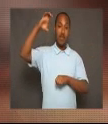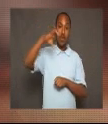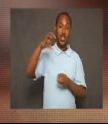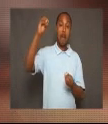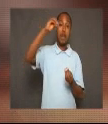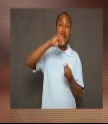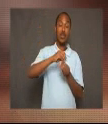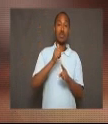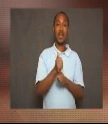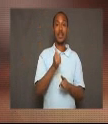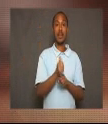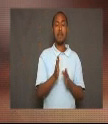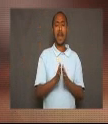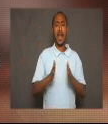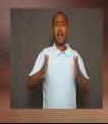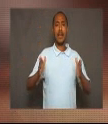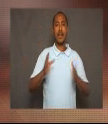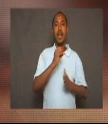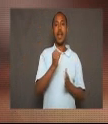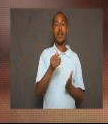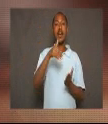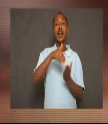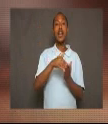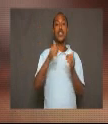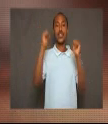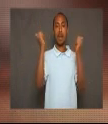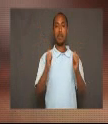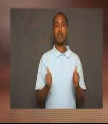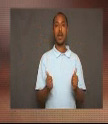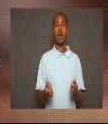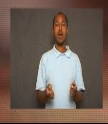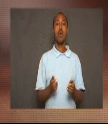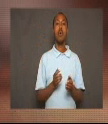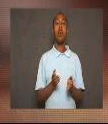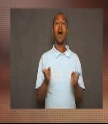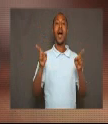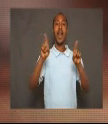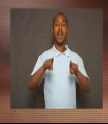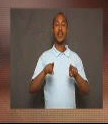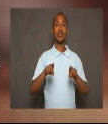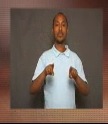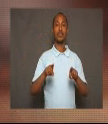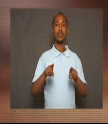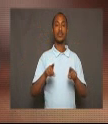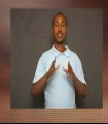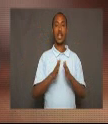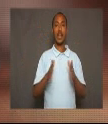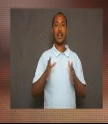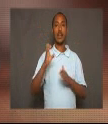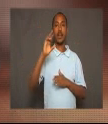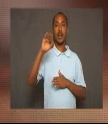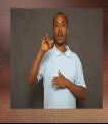metal, it bends and reshapes while retaining its crystal lattice